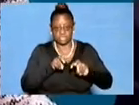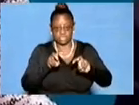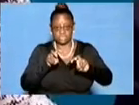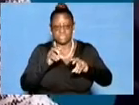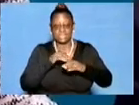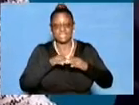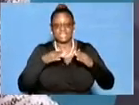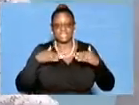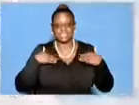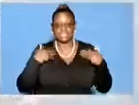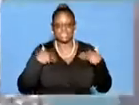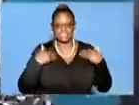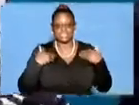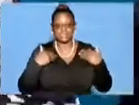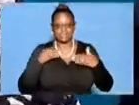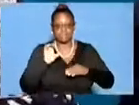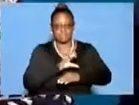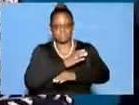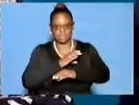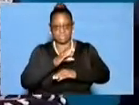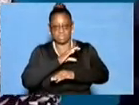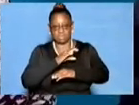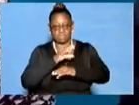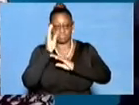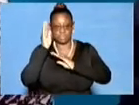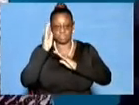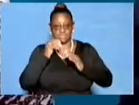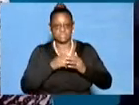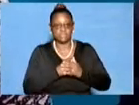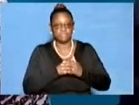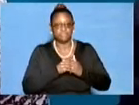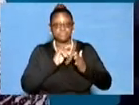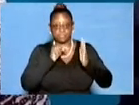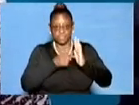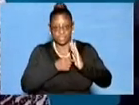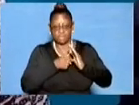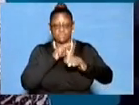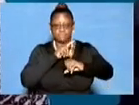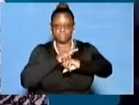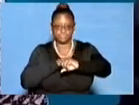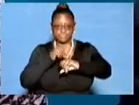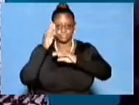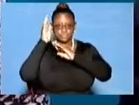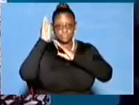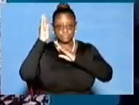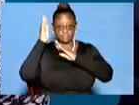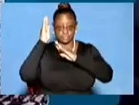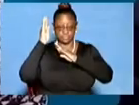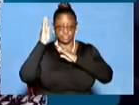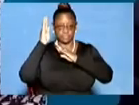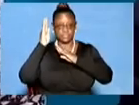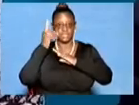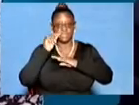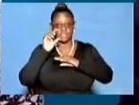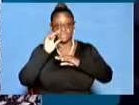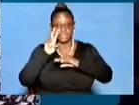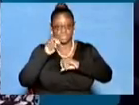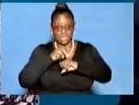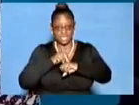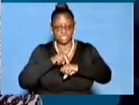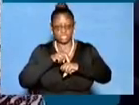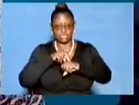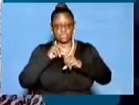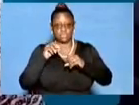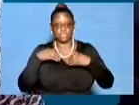the National Youth Choir. This is a significant time for the Bahamas. The National Youth Choir was